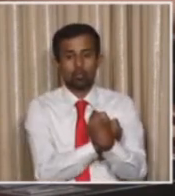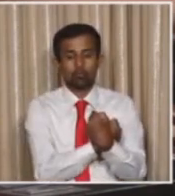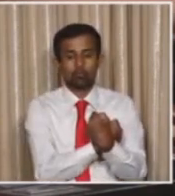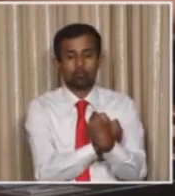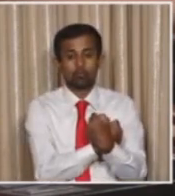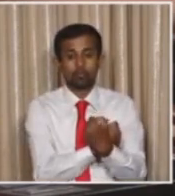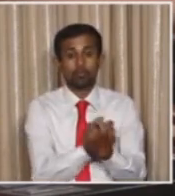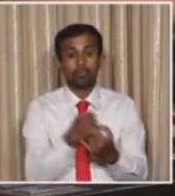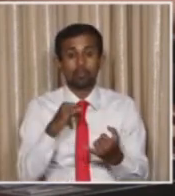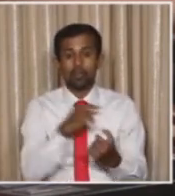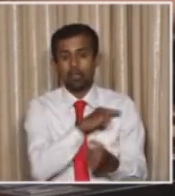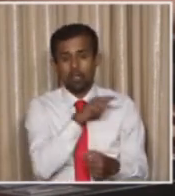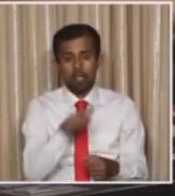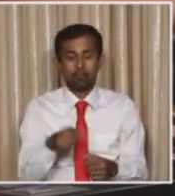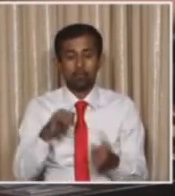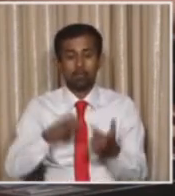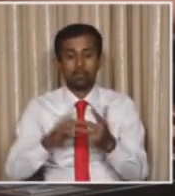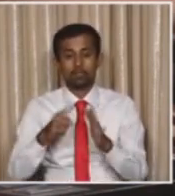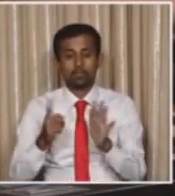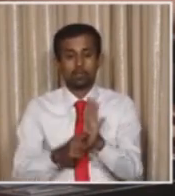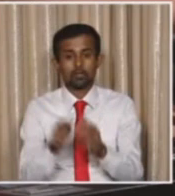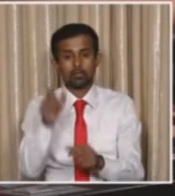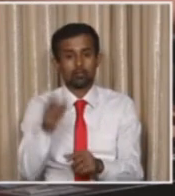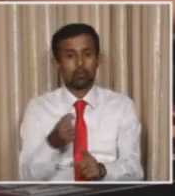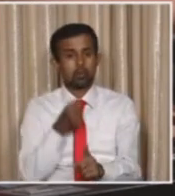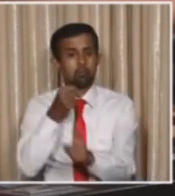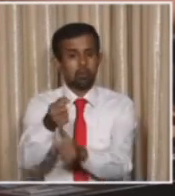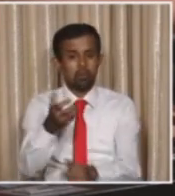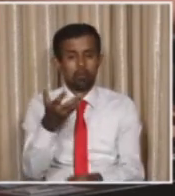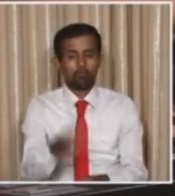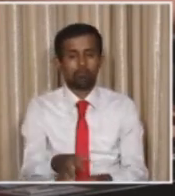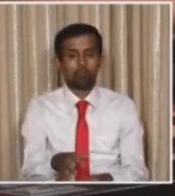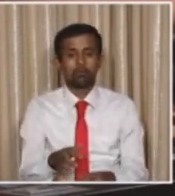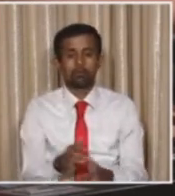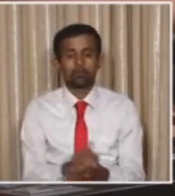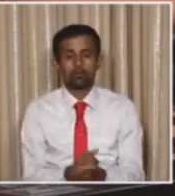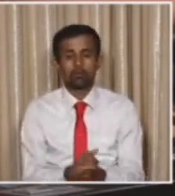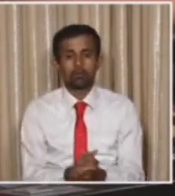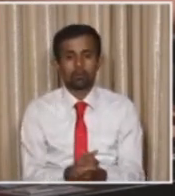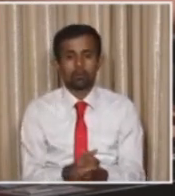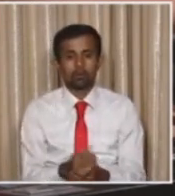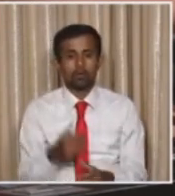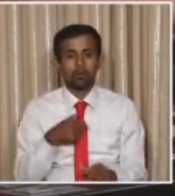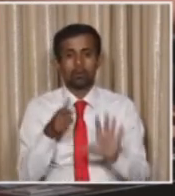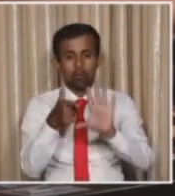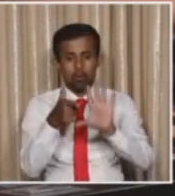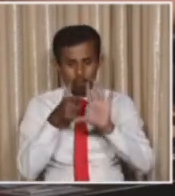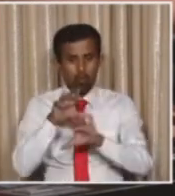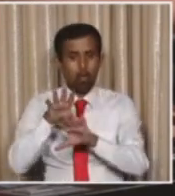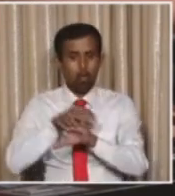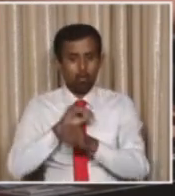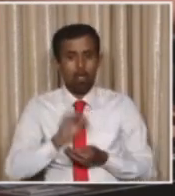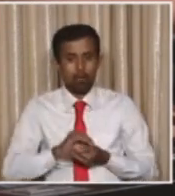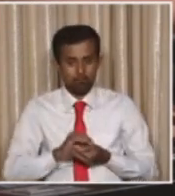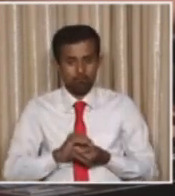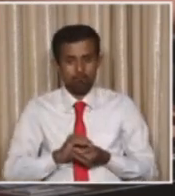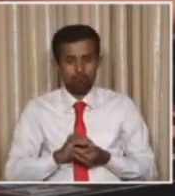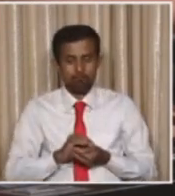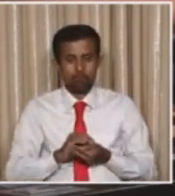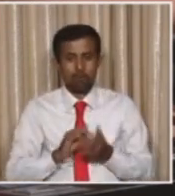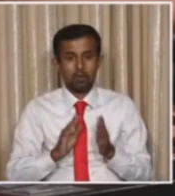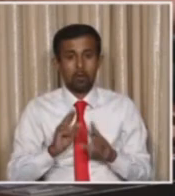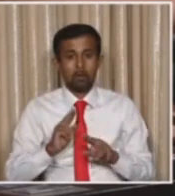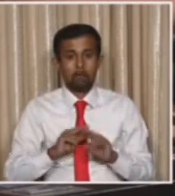These are documented. There are videos that are circulating in the social media and in the mainstream media. The newspapers have also carried